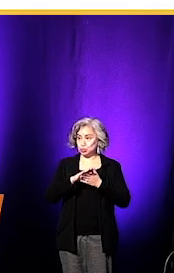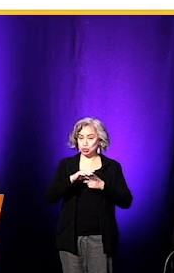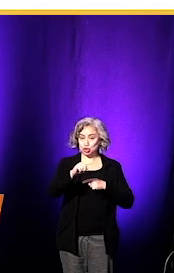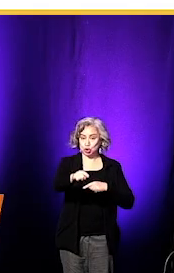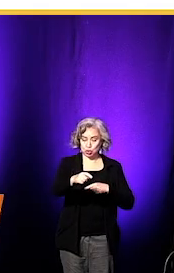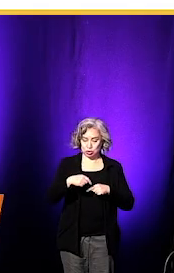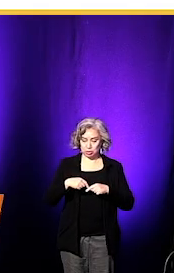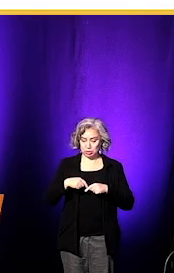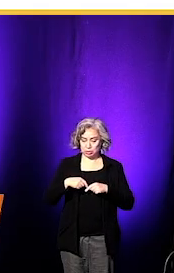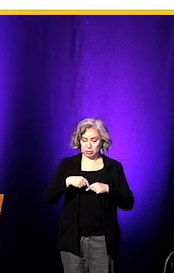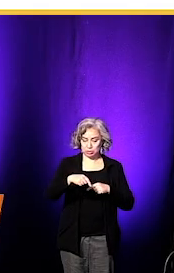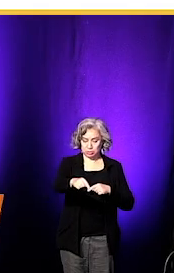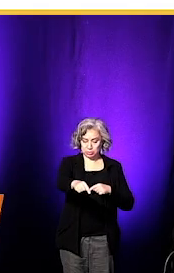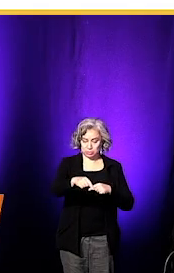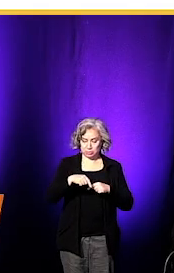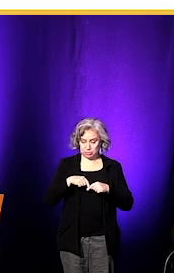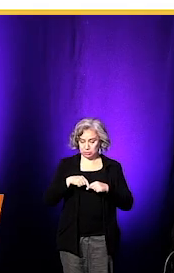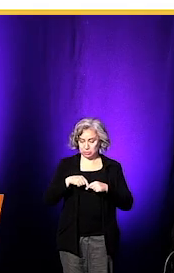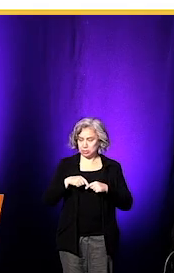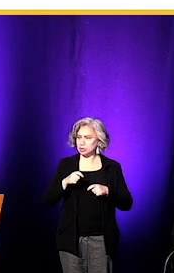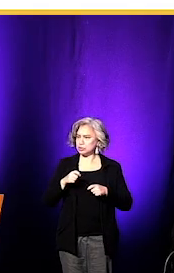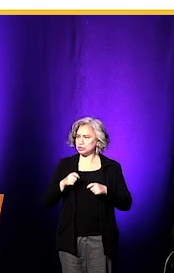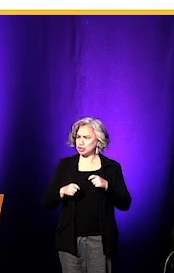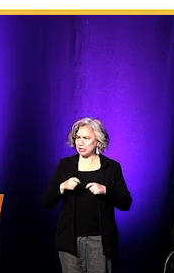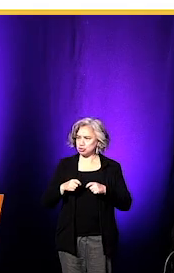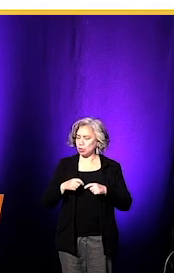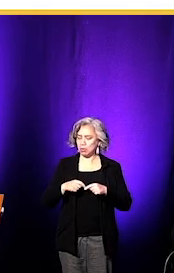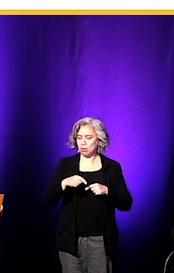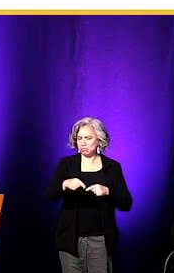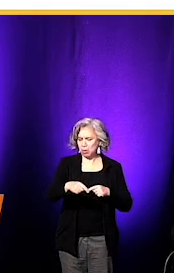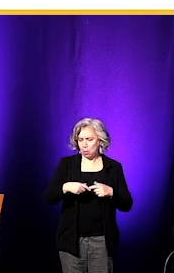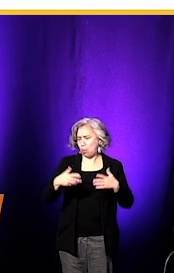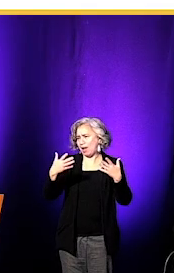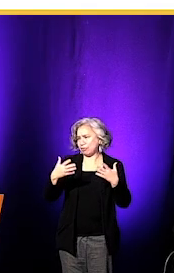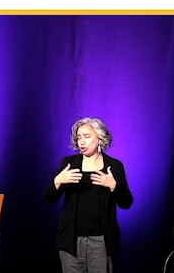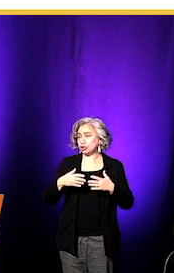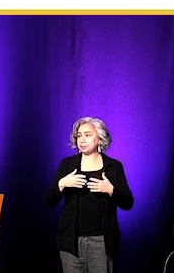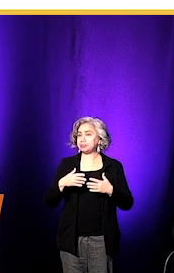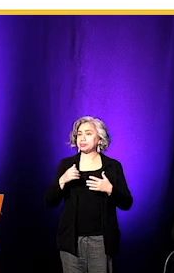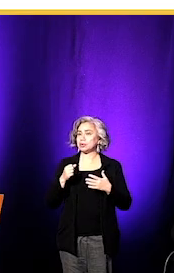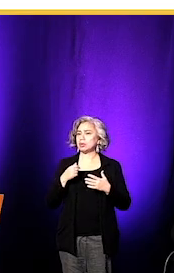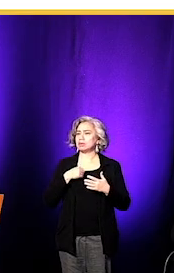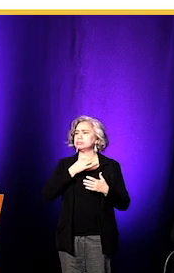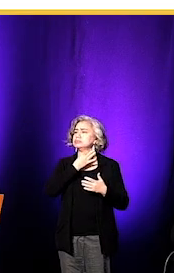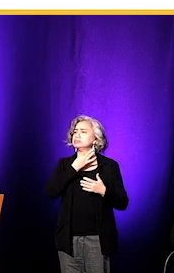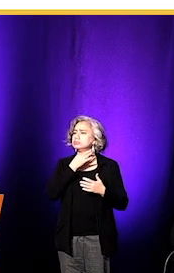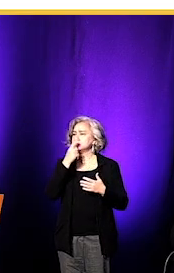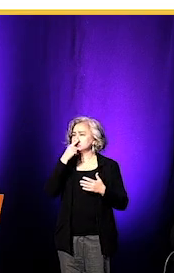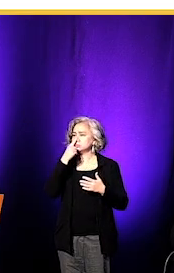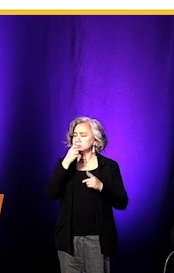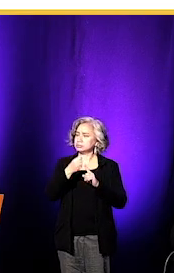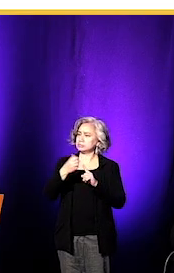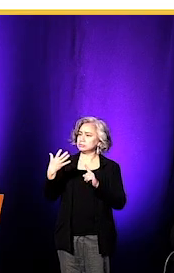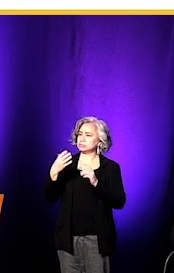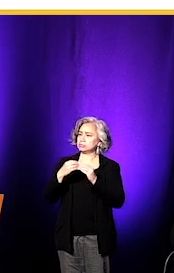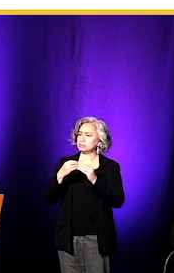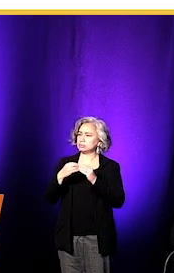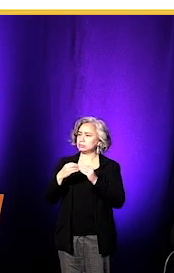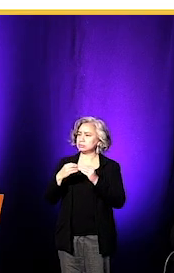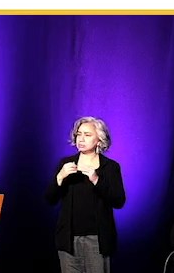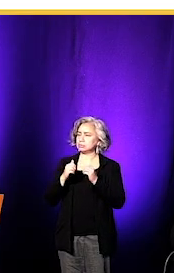from home to school, or from school to home, or whatever. And so I wondered if you would elaborate a little bit about how you